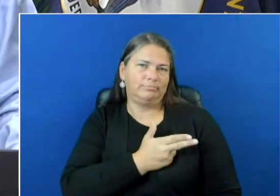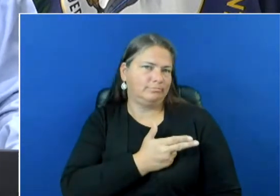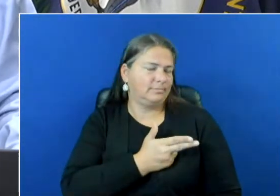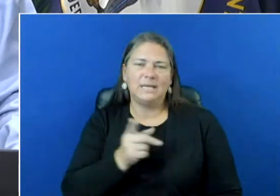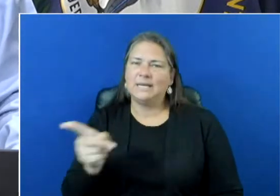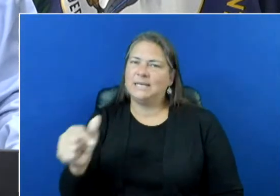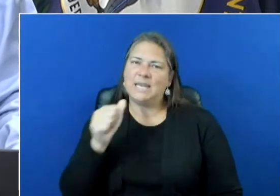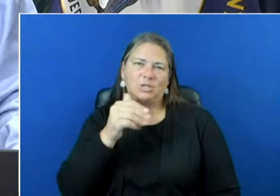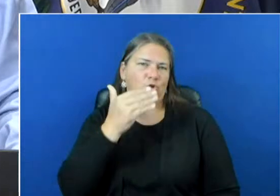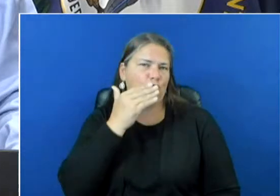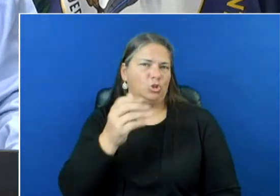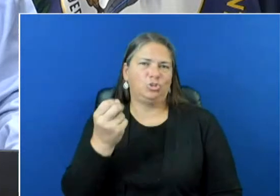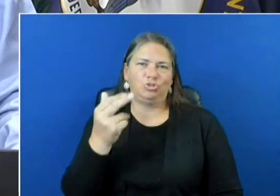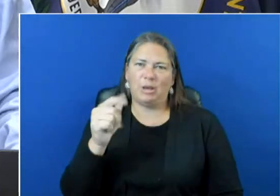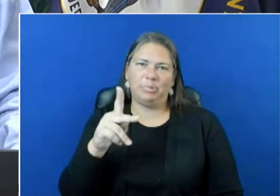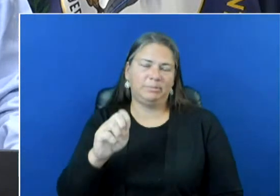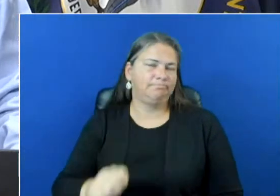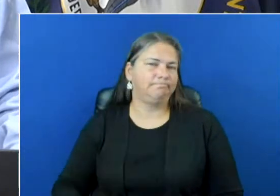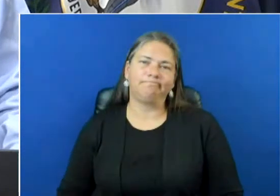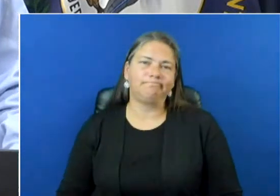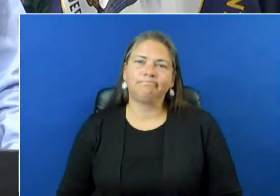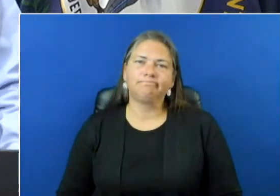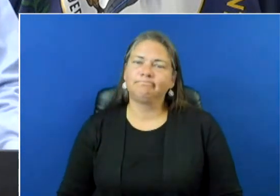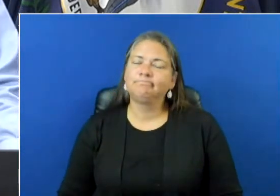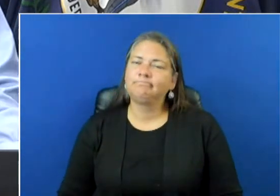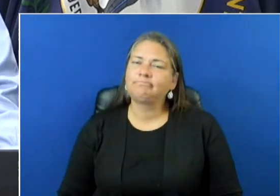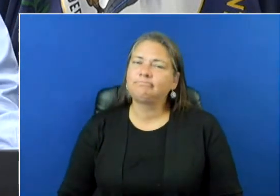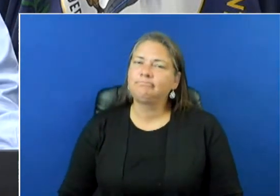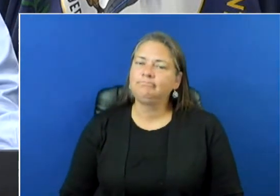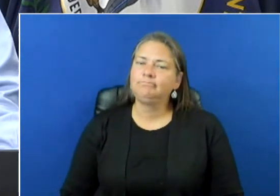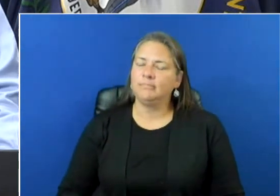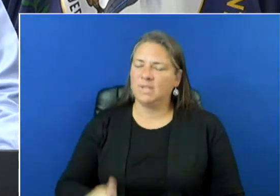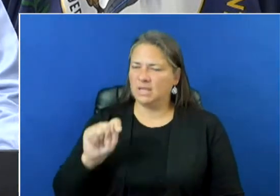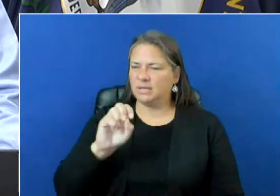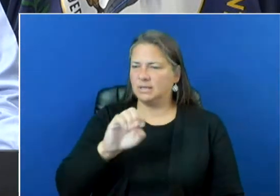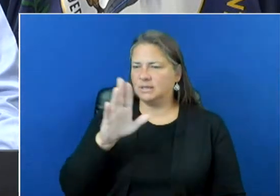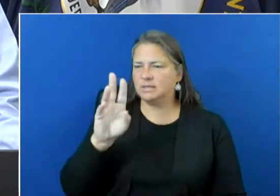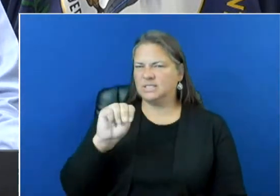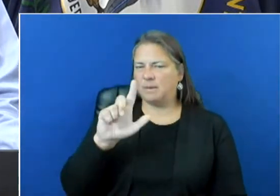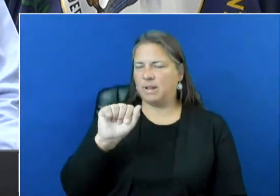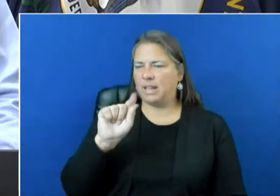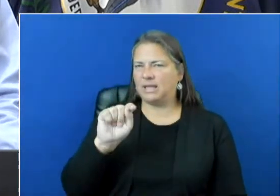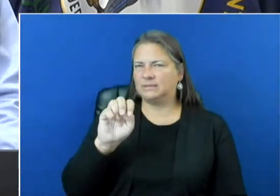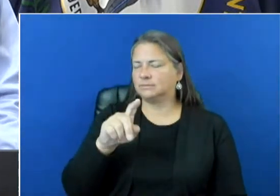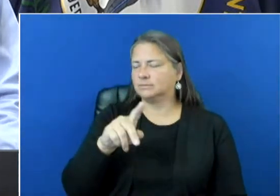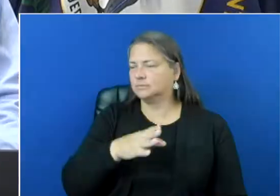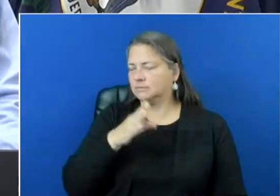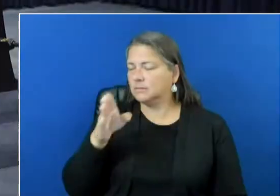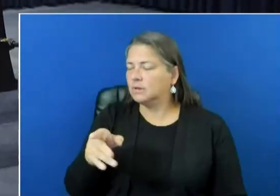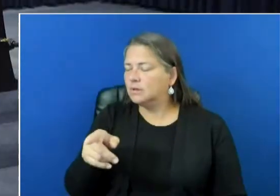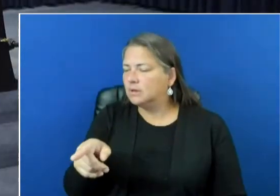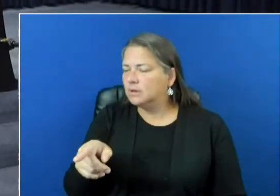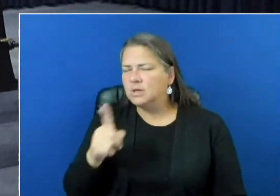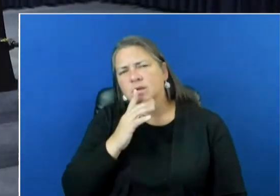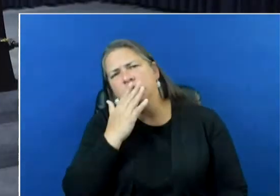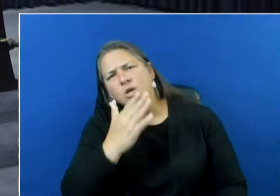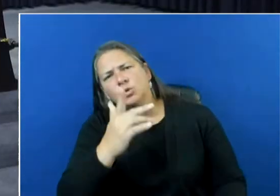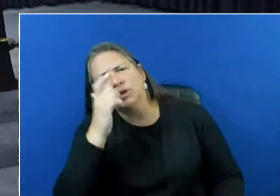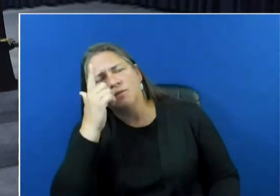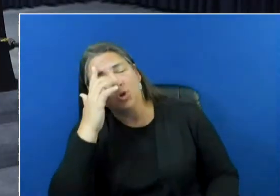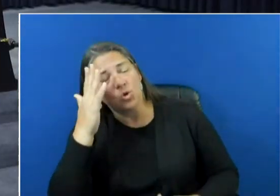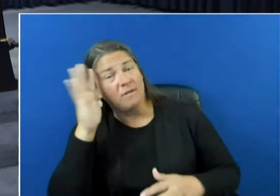shape. Tom Latek. Thank you, Governor. The federal eviction moratorium